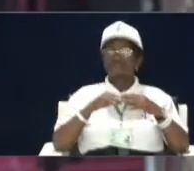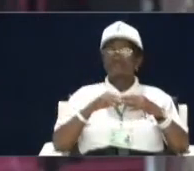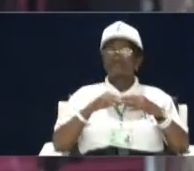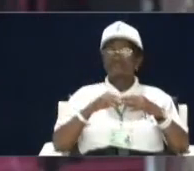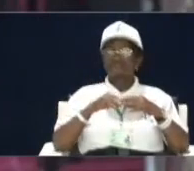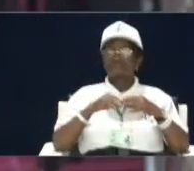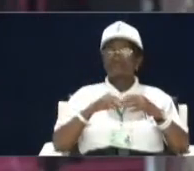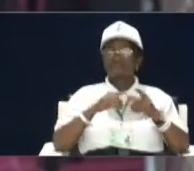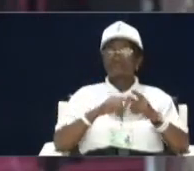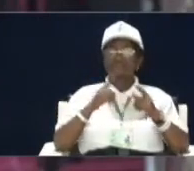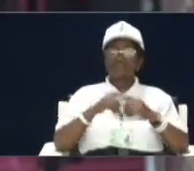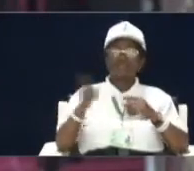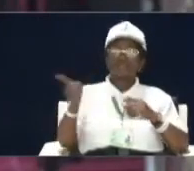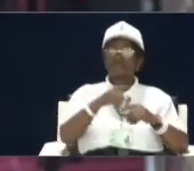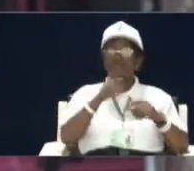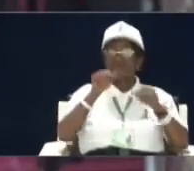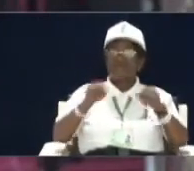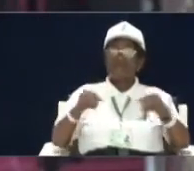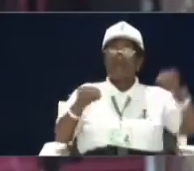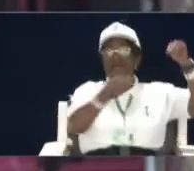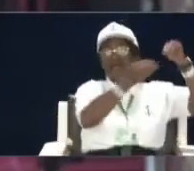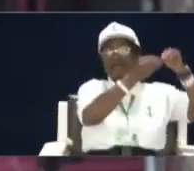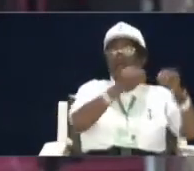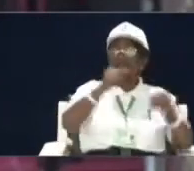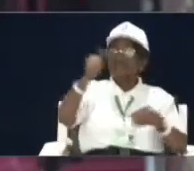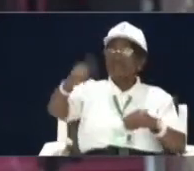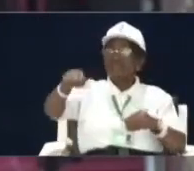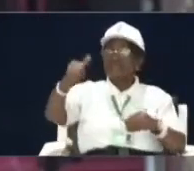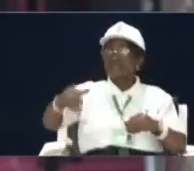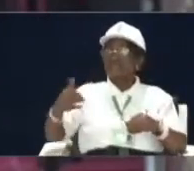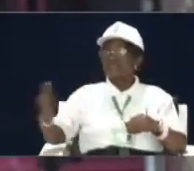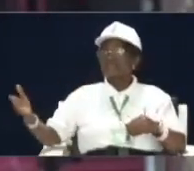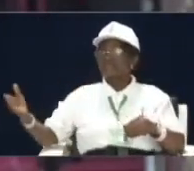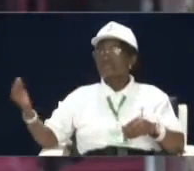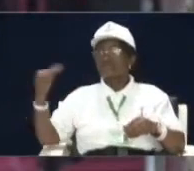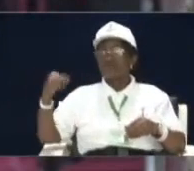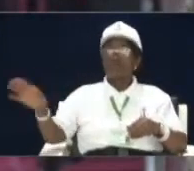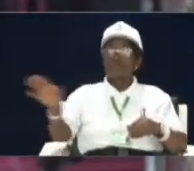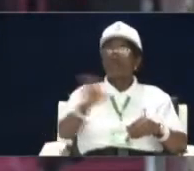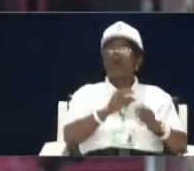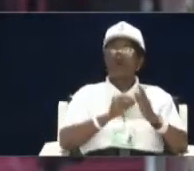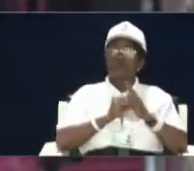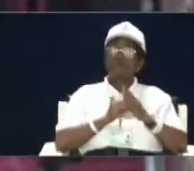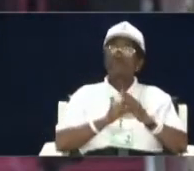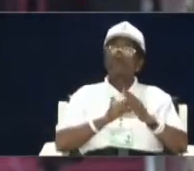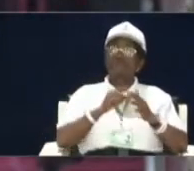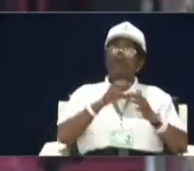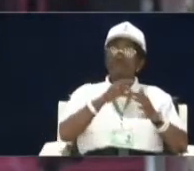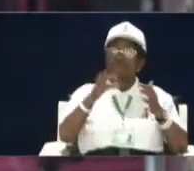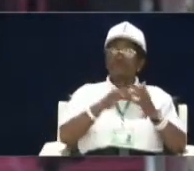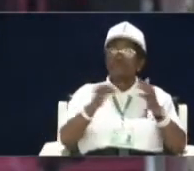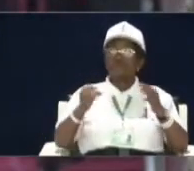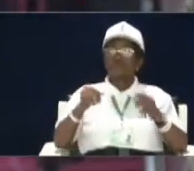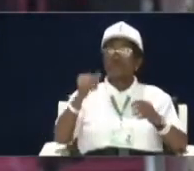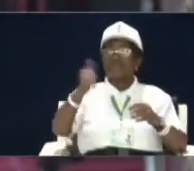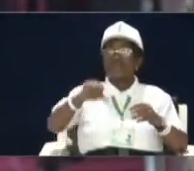And then you can add anything of your own choice. Any other area in your life that you want.